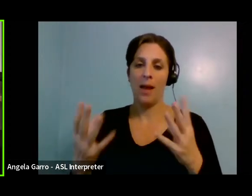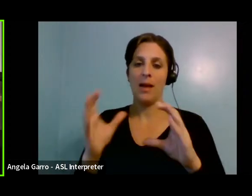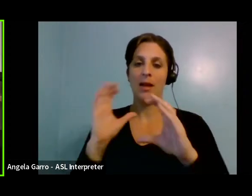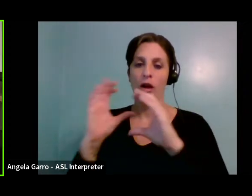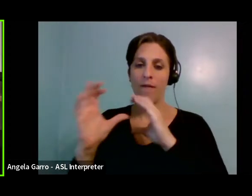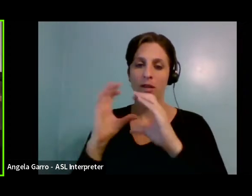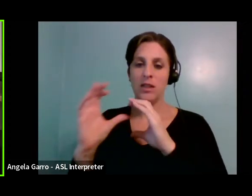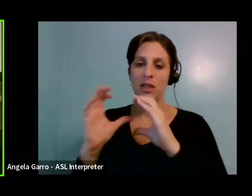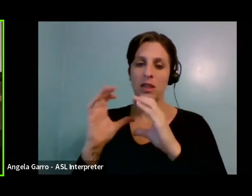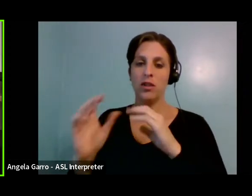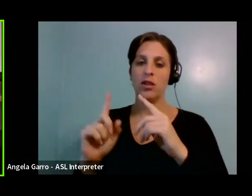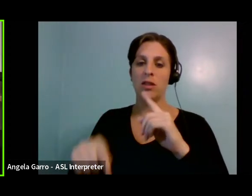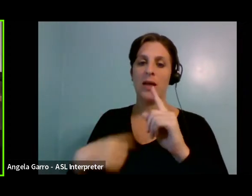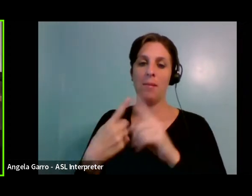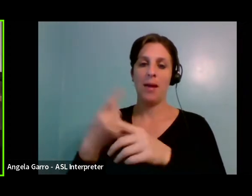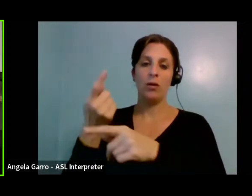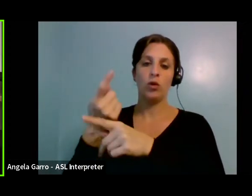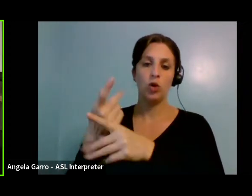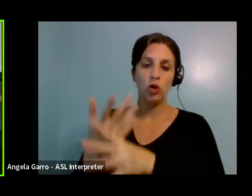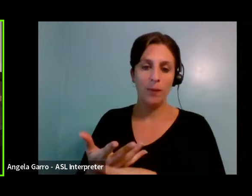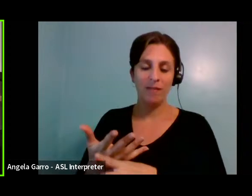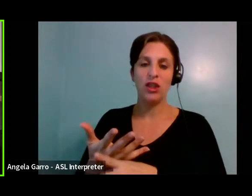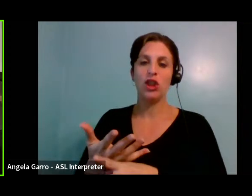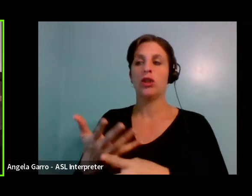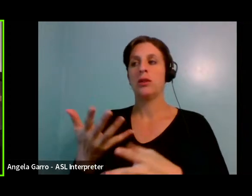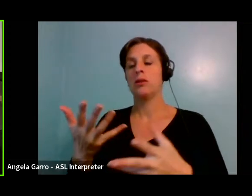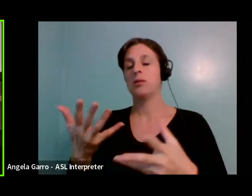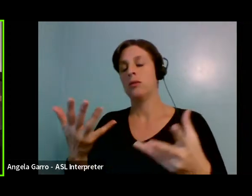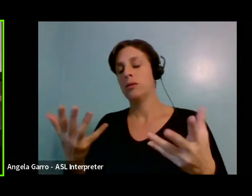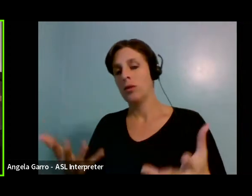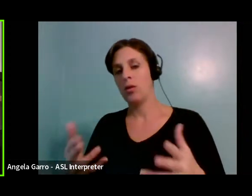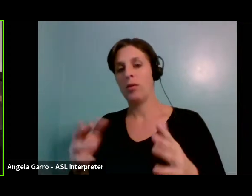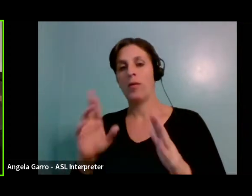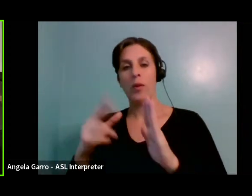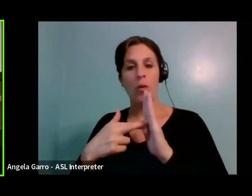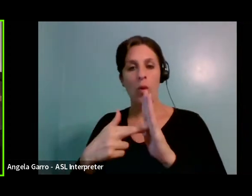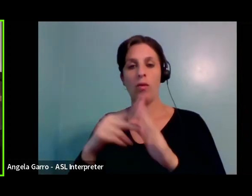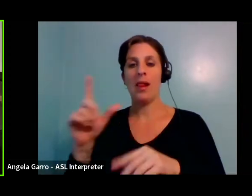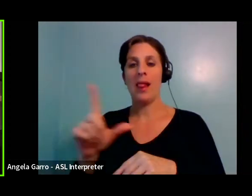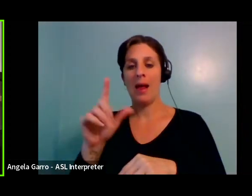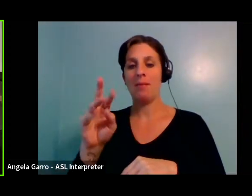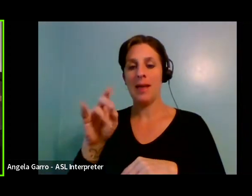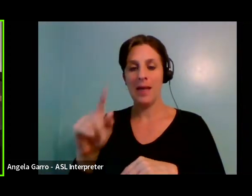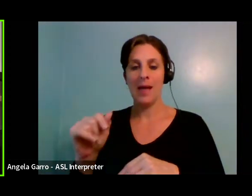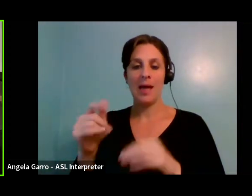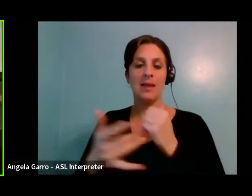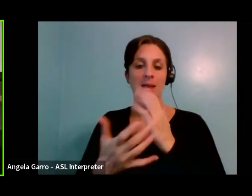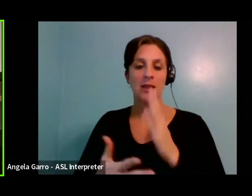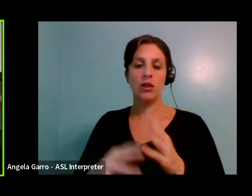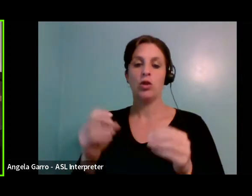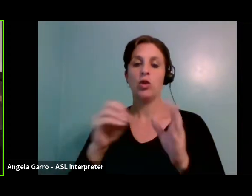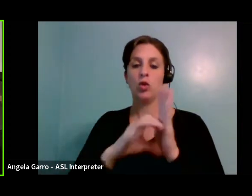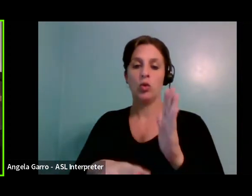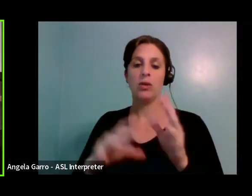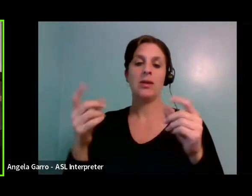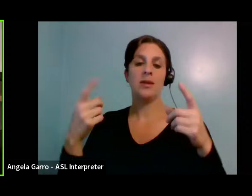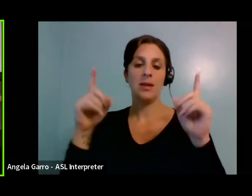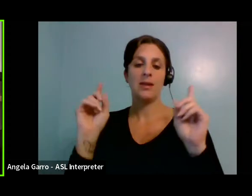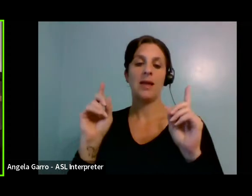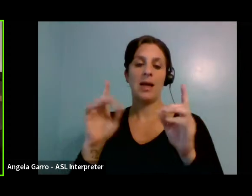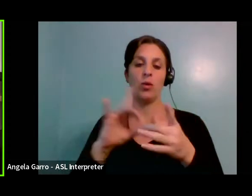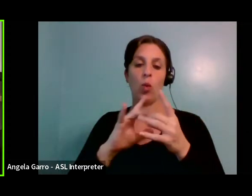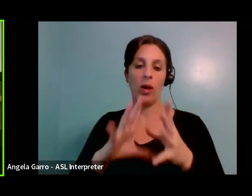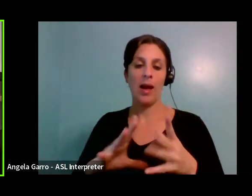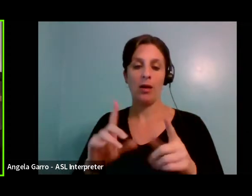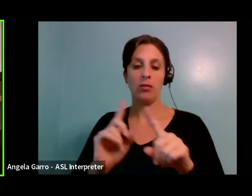about supervision and the role of the library media technician, the student success coordinator, and others. And it has